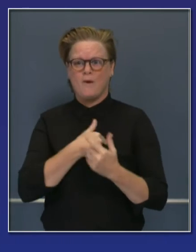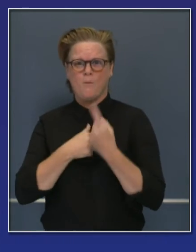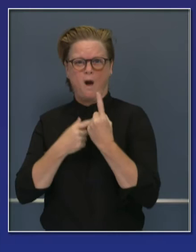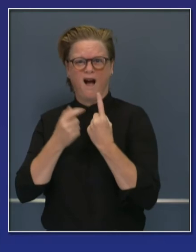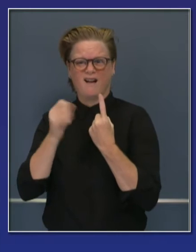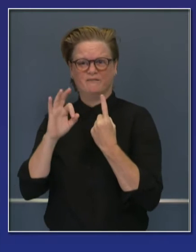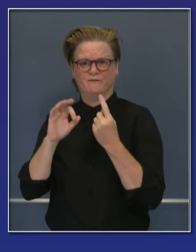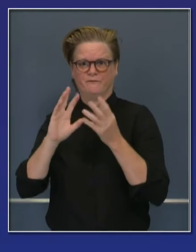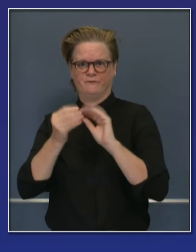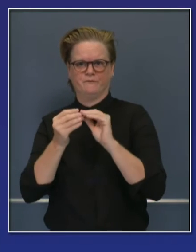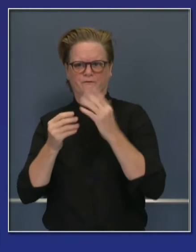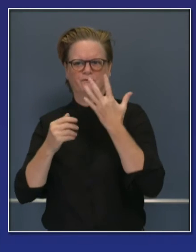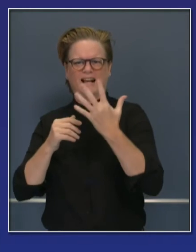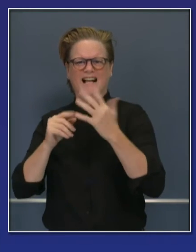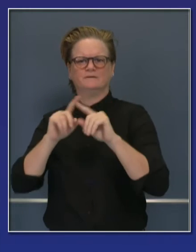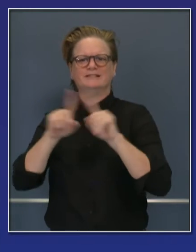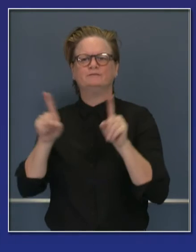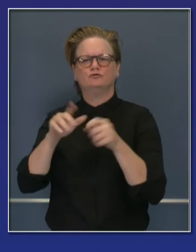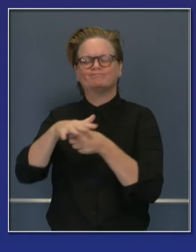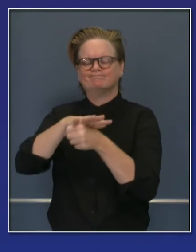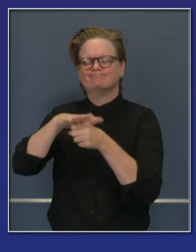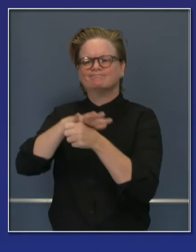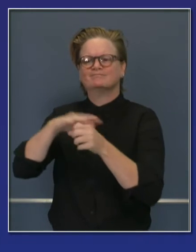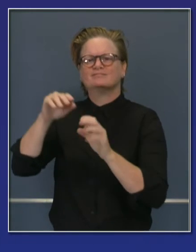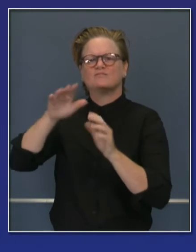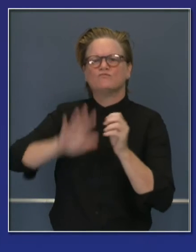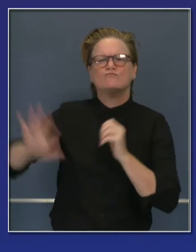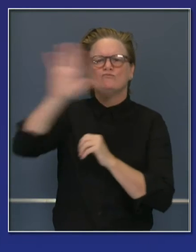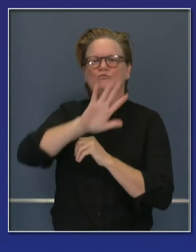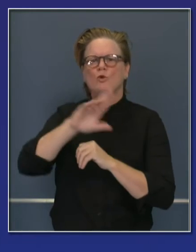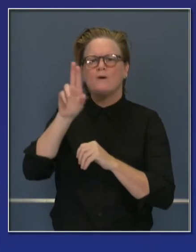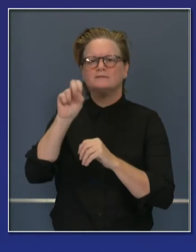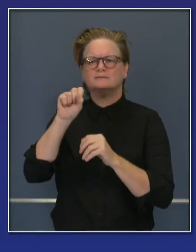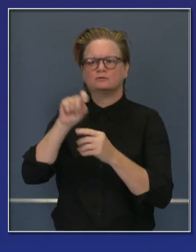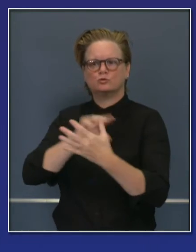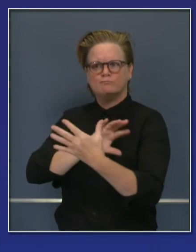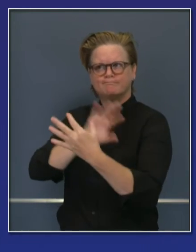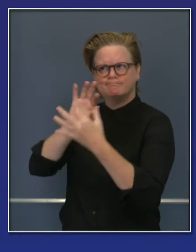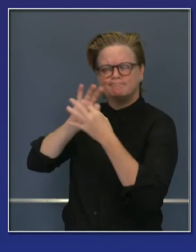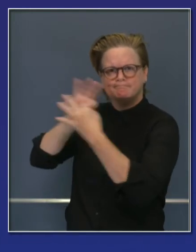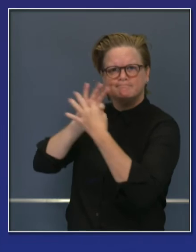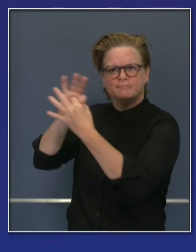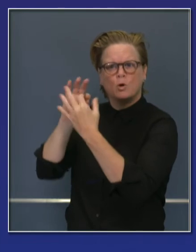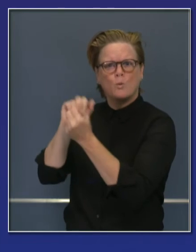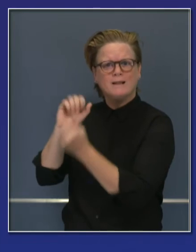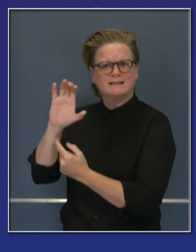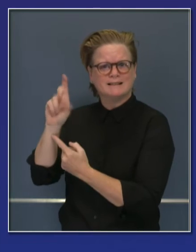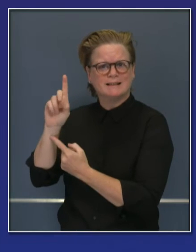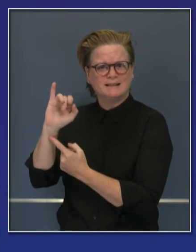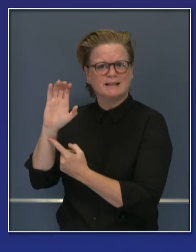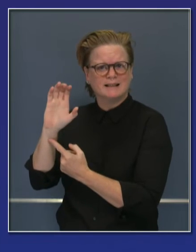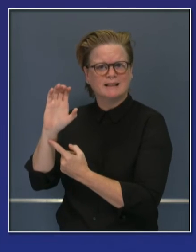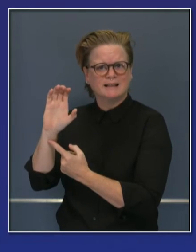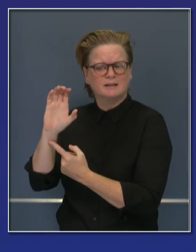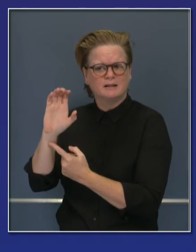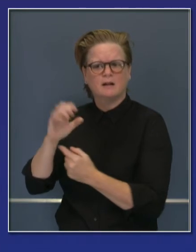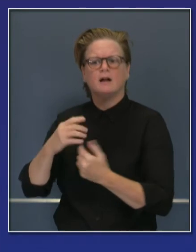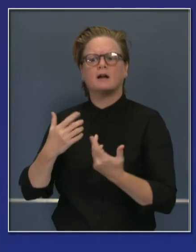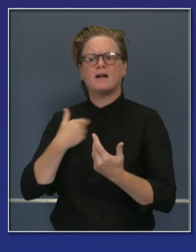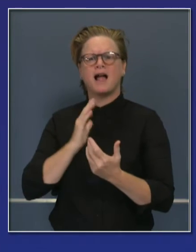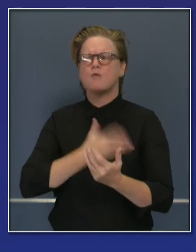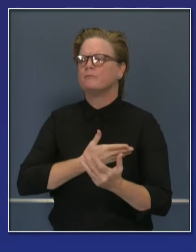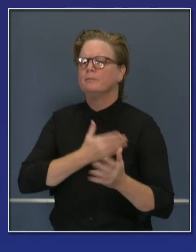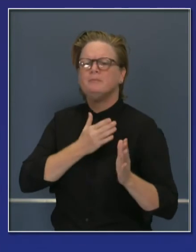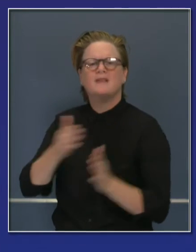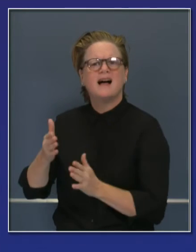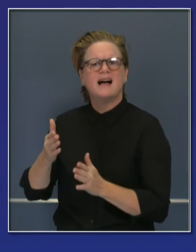with the CDC and the Department of Defense on organizing our vaccination planning. And we did so